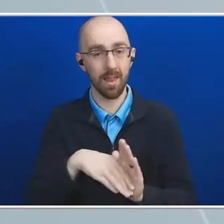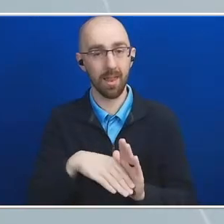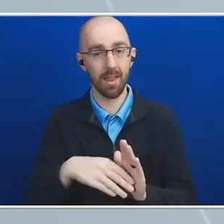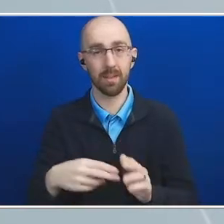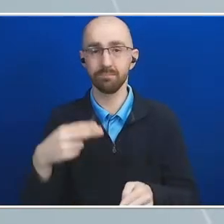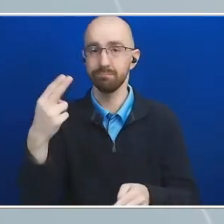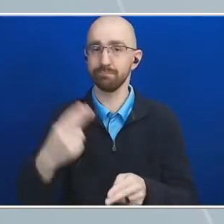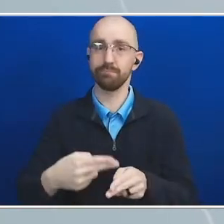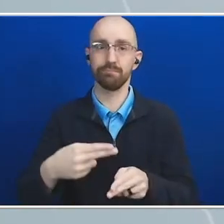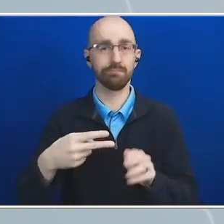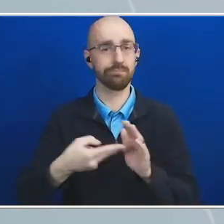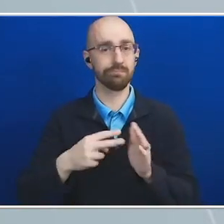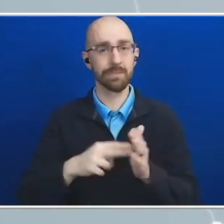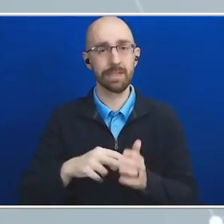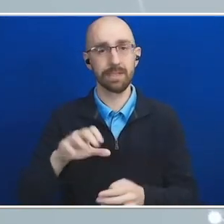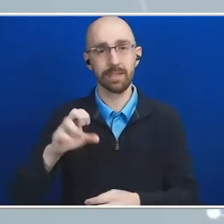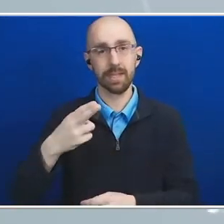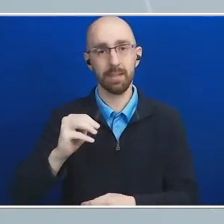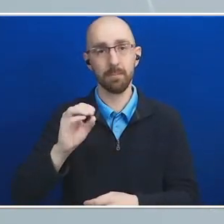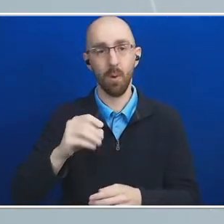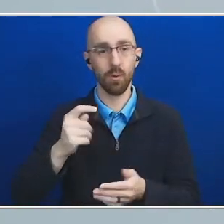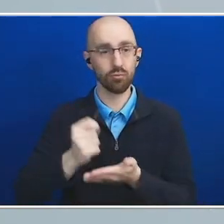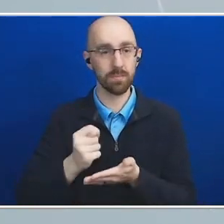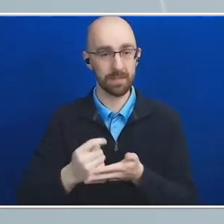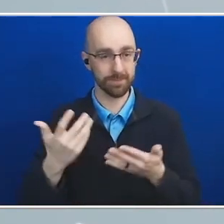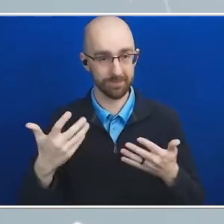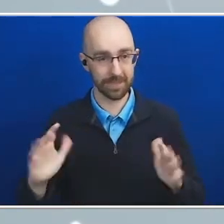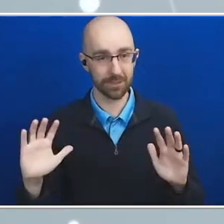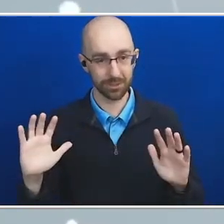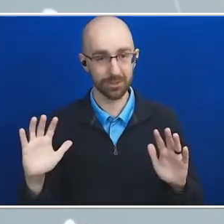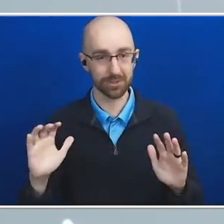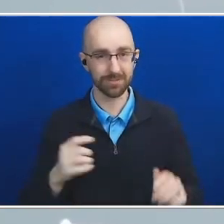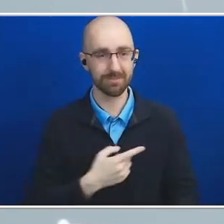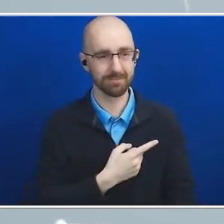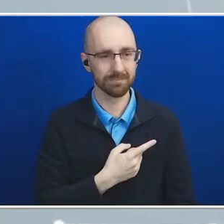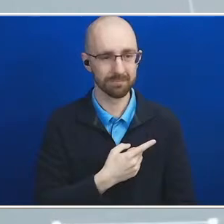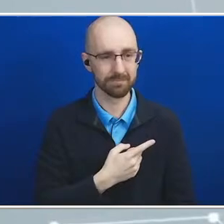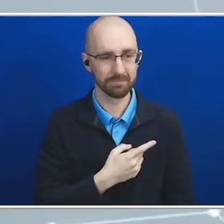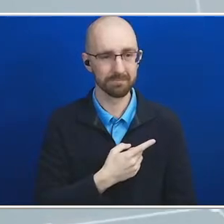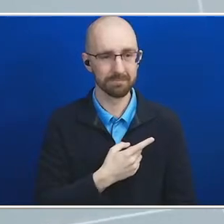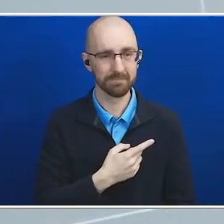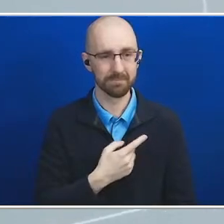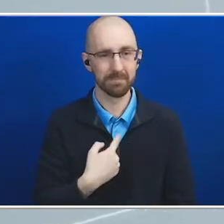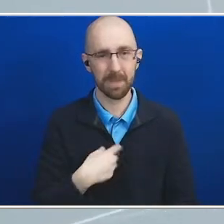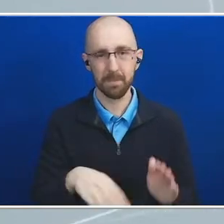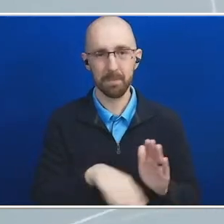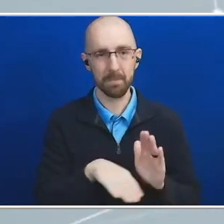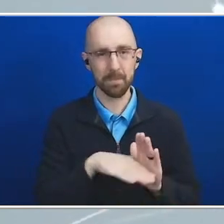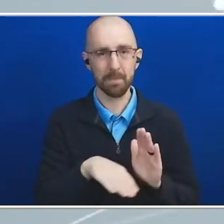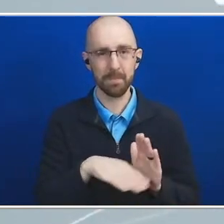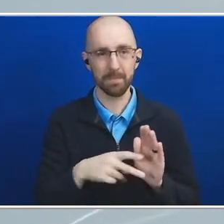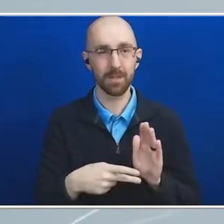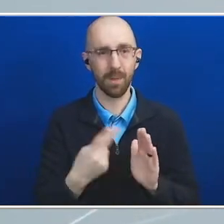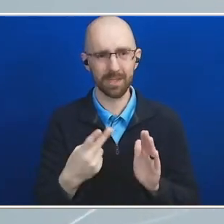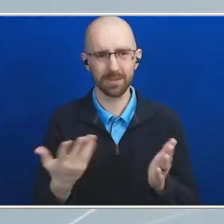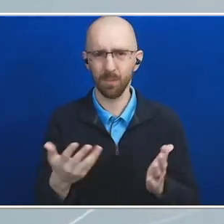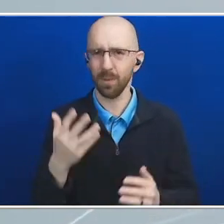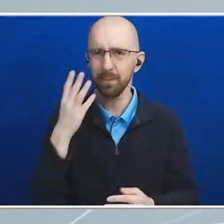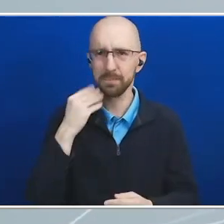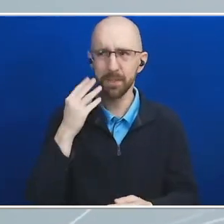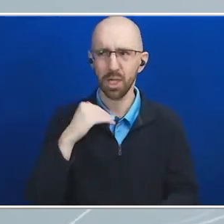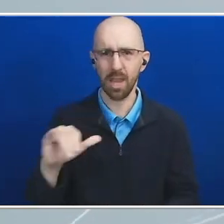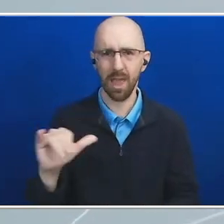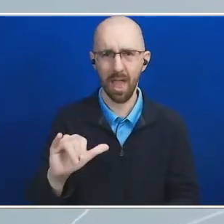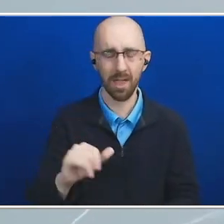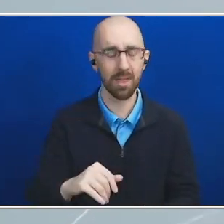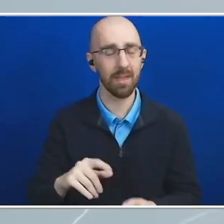Yes, I actually have rang the bell twice. Rang the bell twice? Yes. What was that experience like for you? The first one, it was